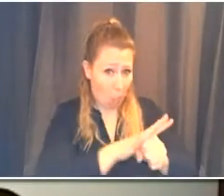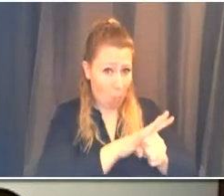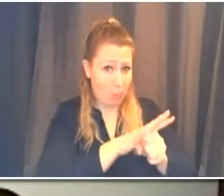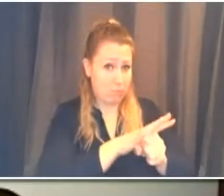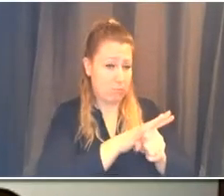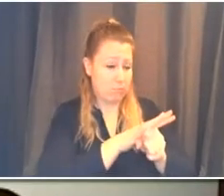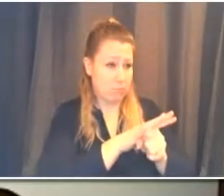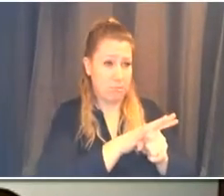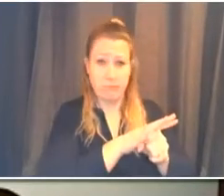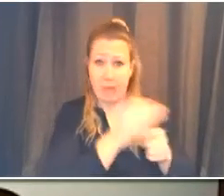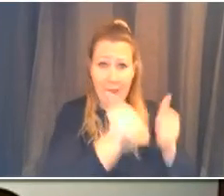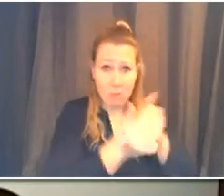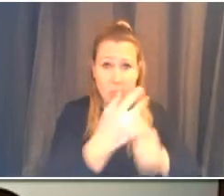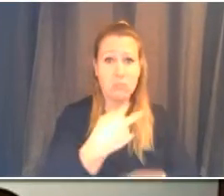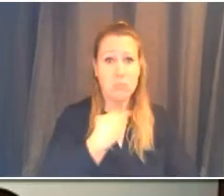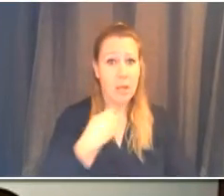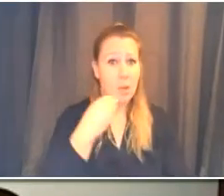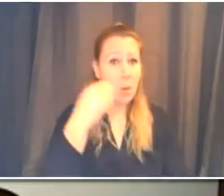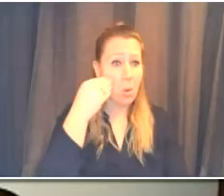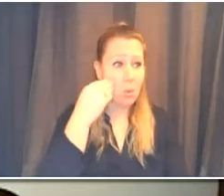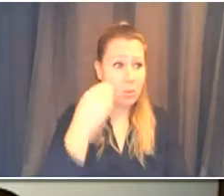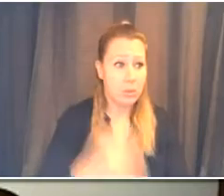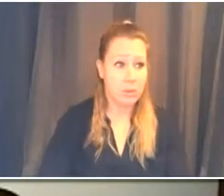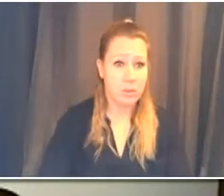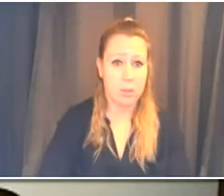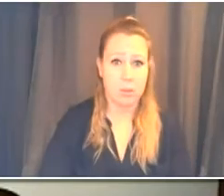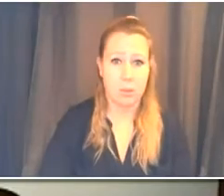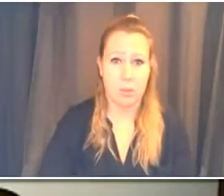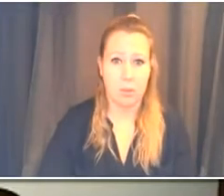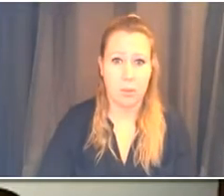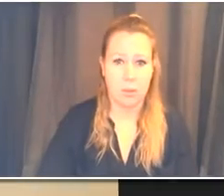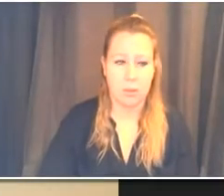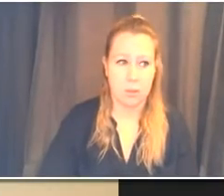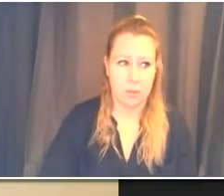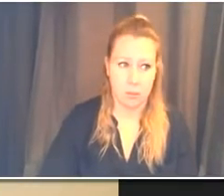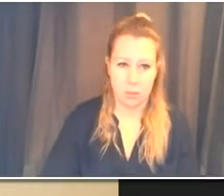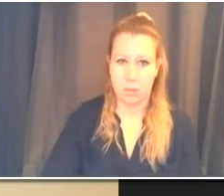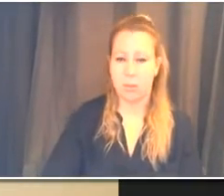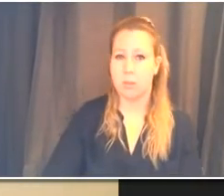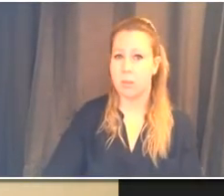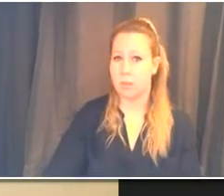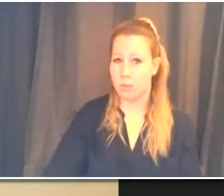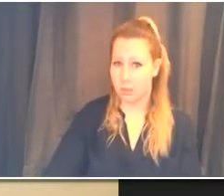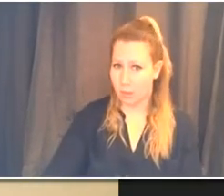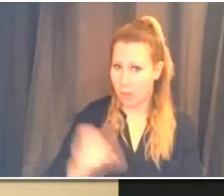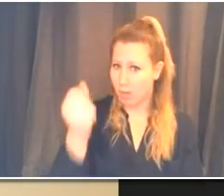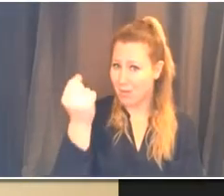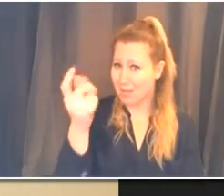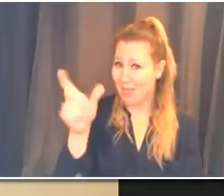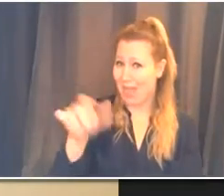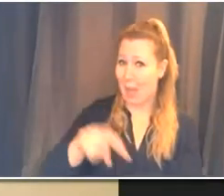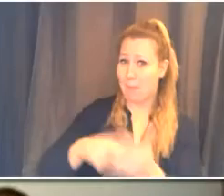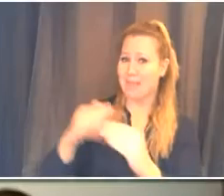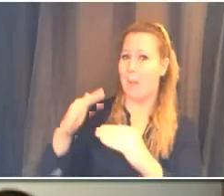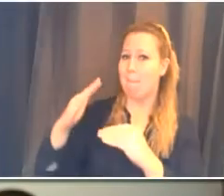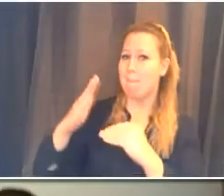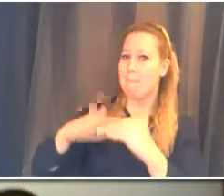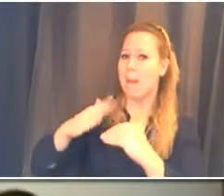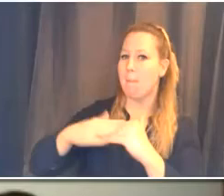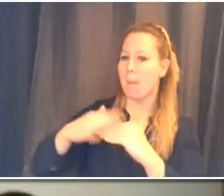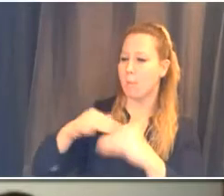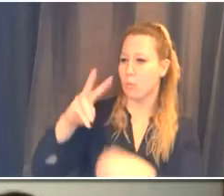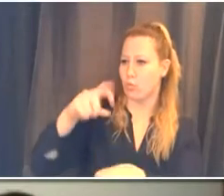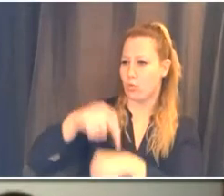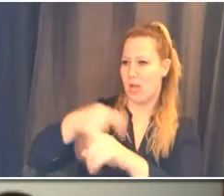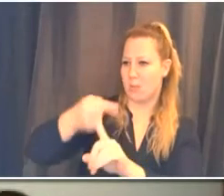on that list and those households are used to us checking up on them that means that both the victim and the offender know that we check